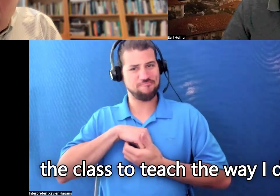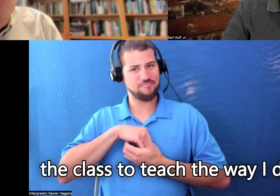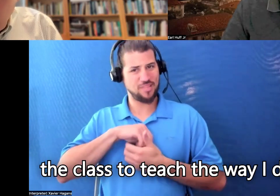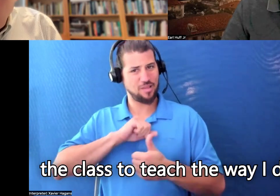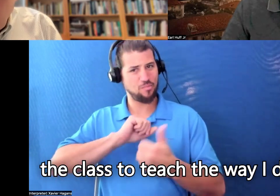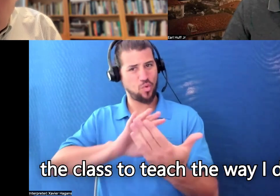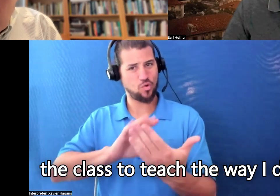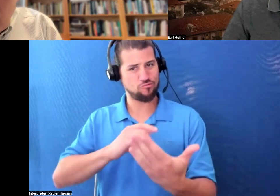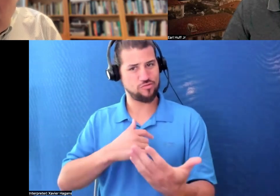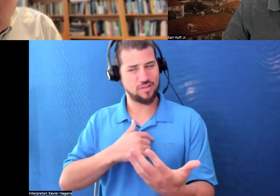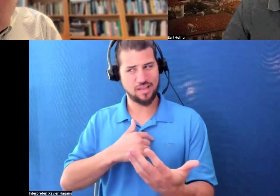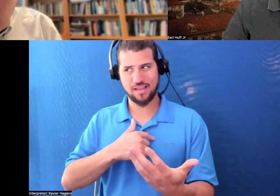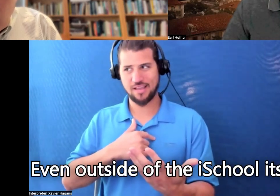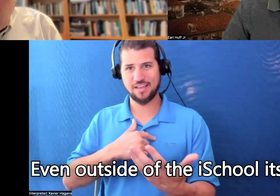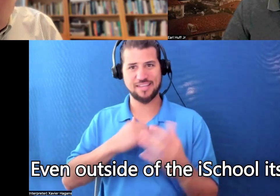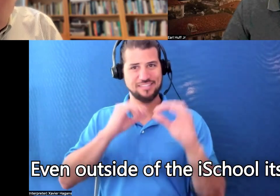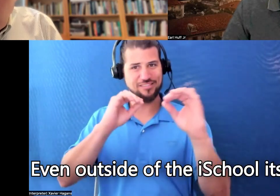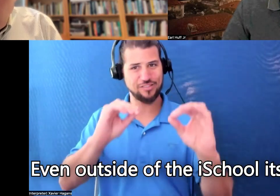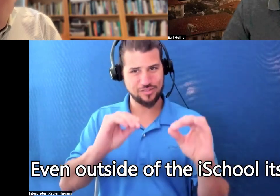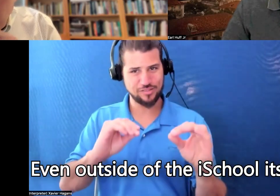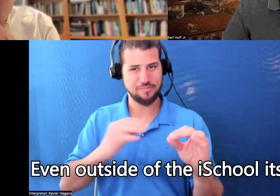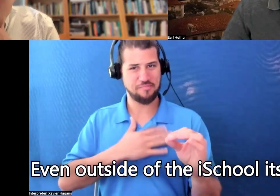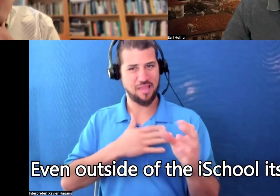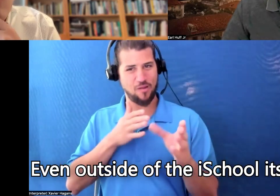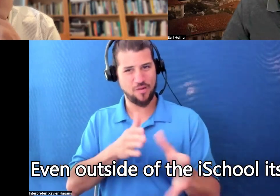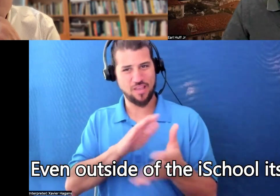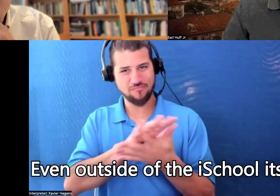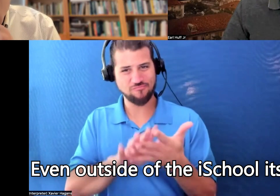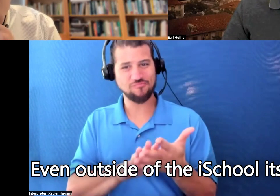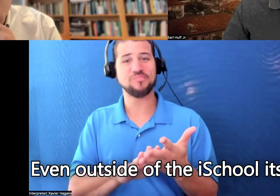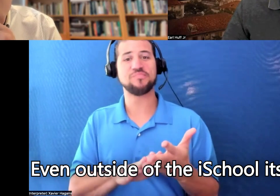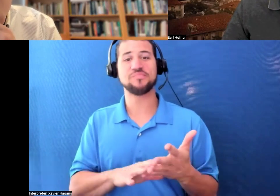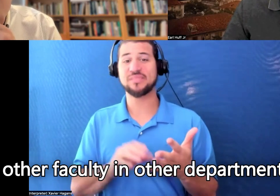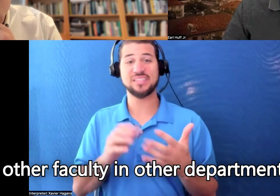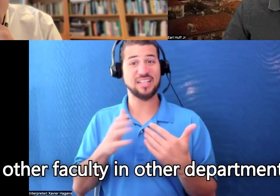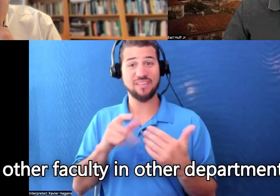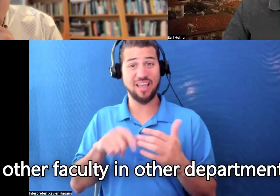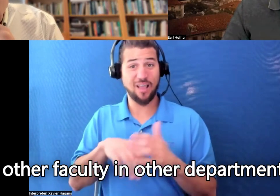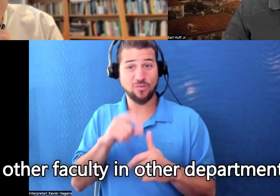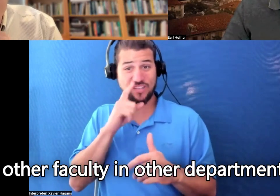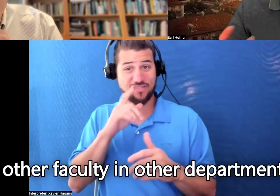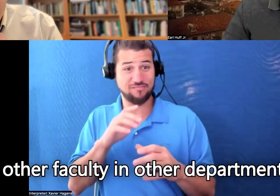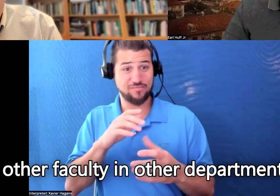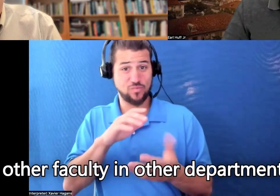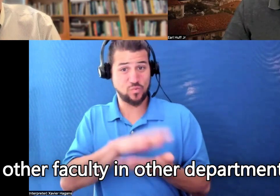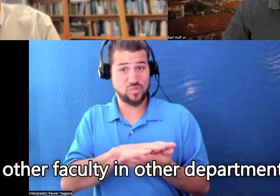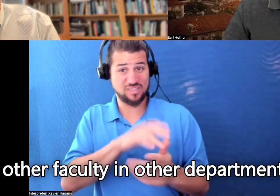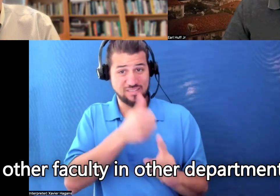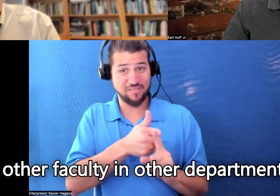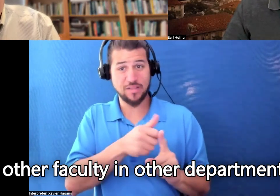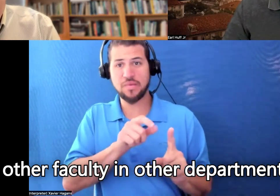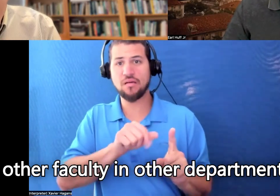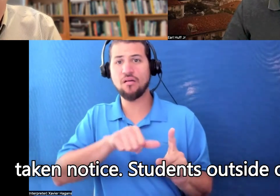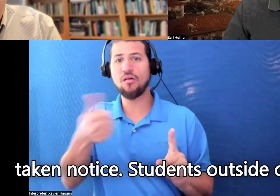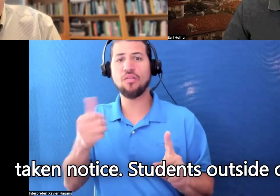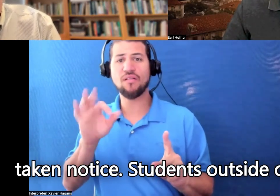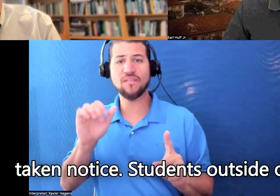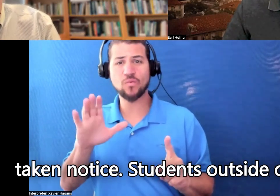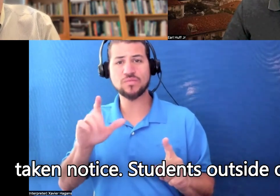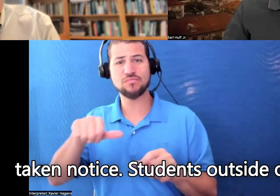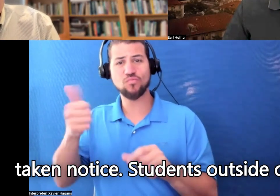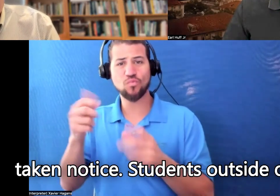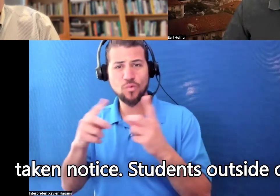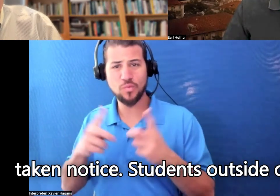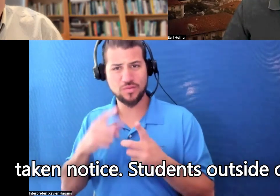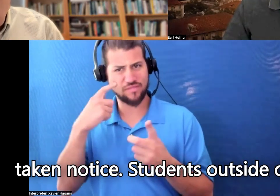to teach the way I do. Even outside of the iSchool itself, other faculty in other departments have taken